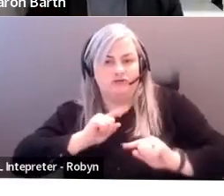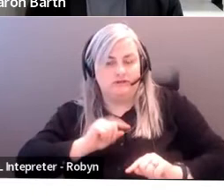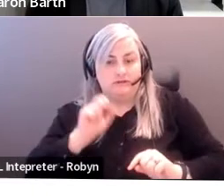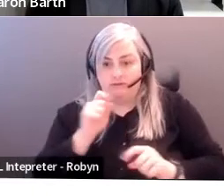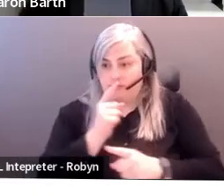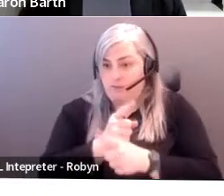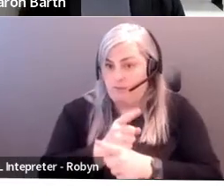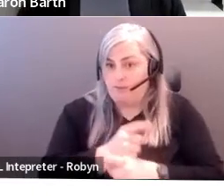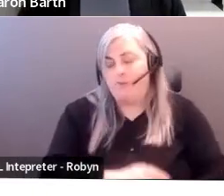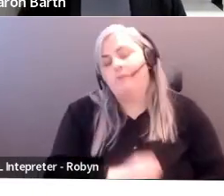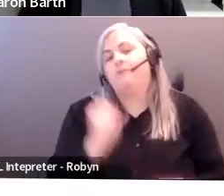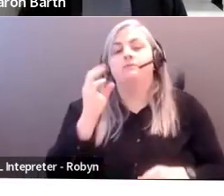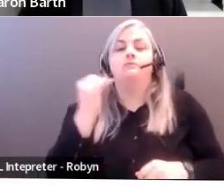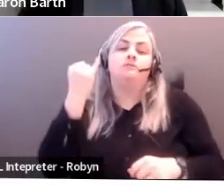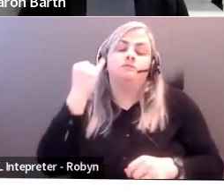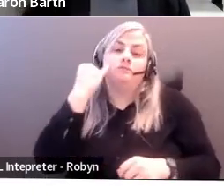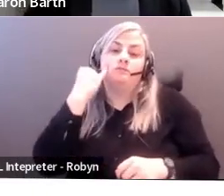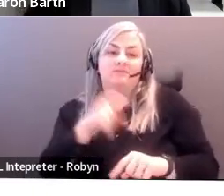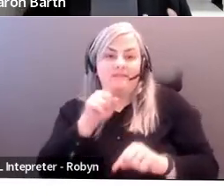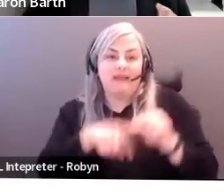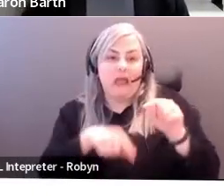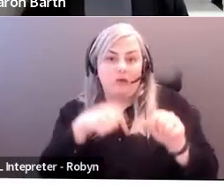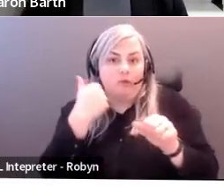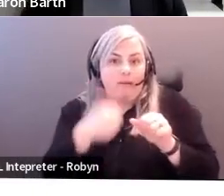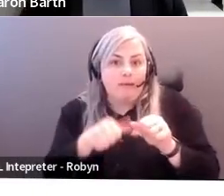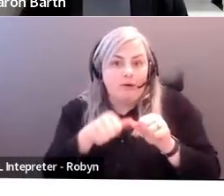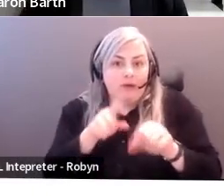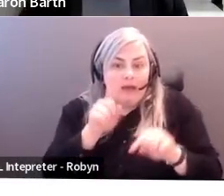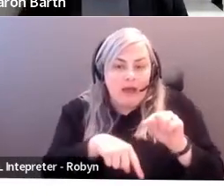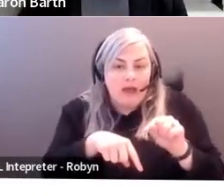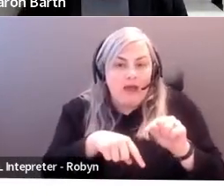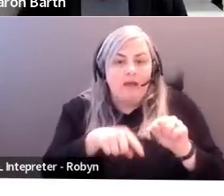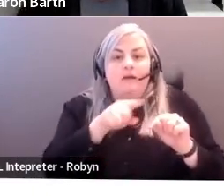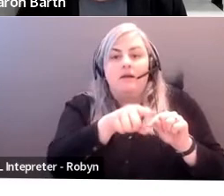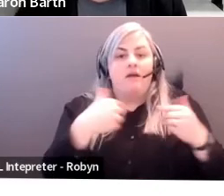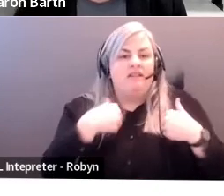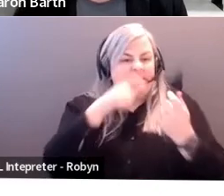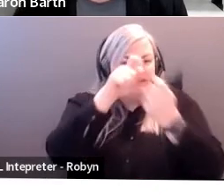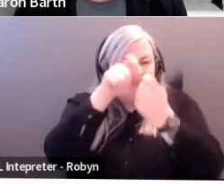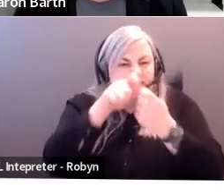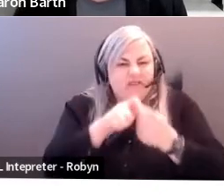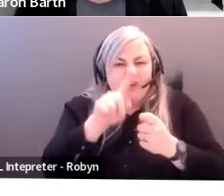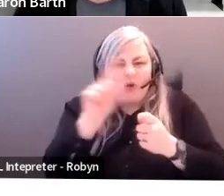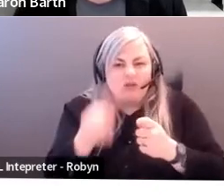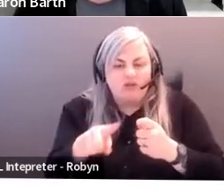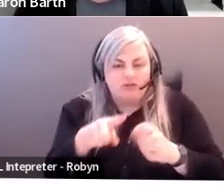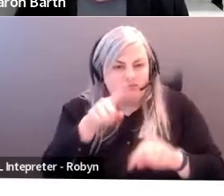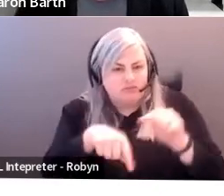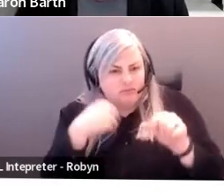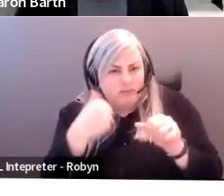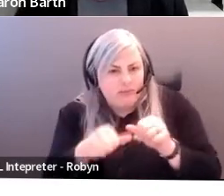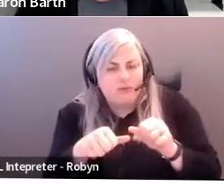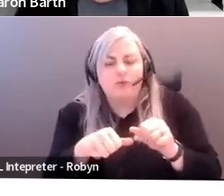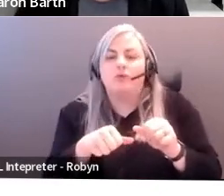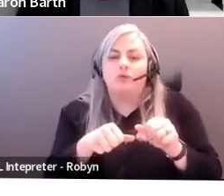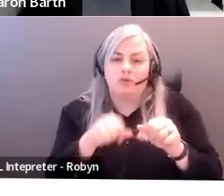right? So if you can't remember any of the specific questions I gave you, you